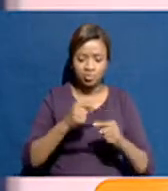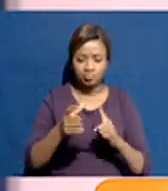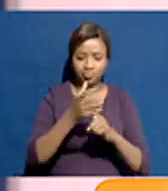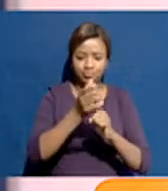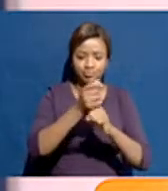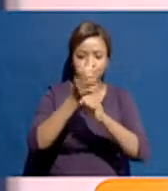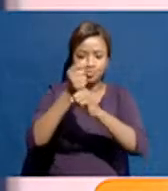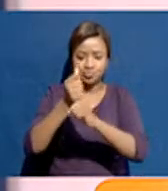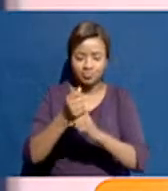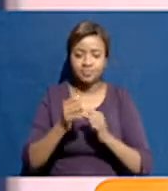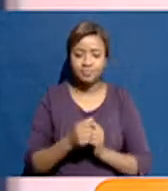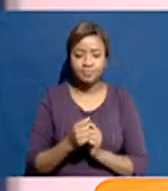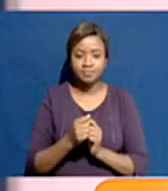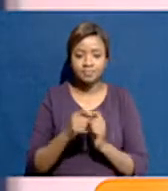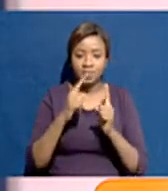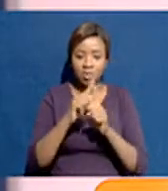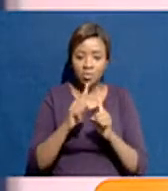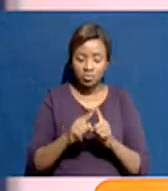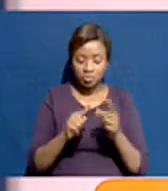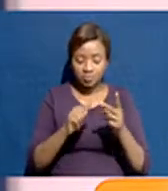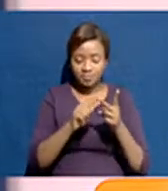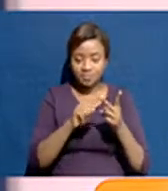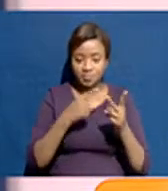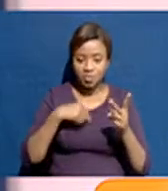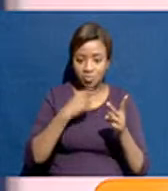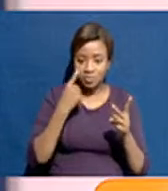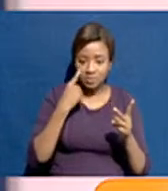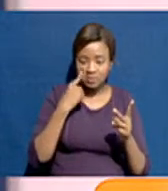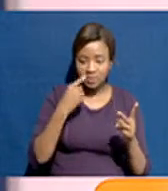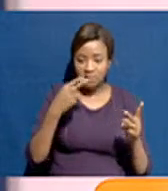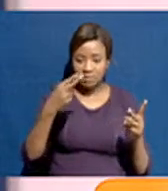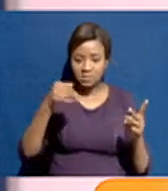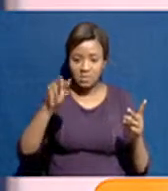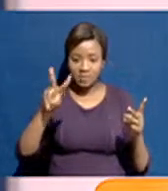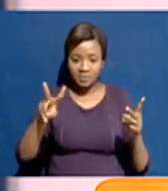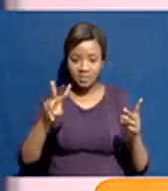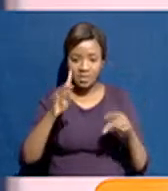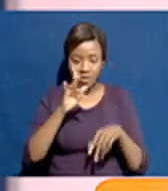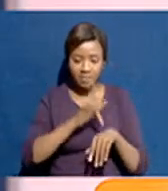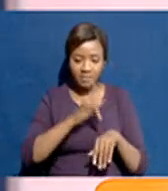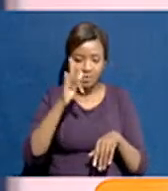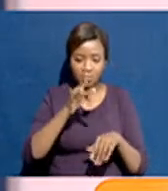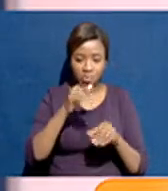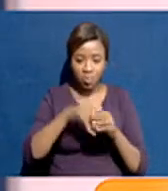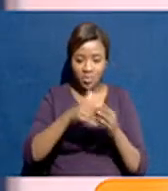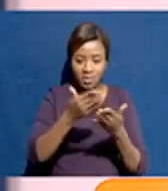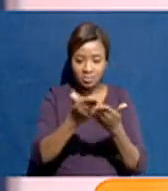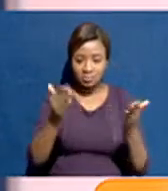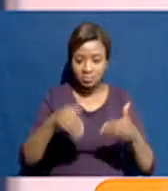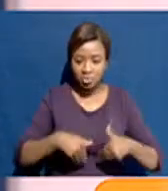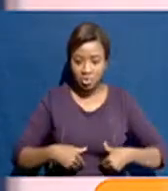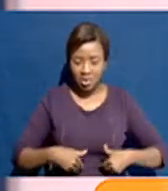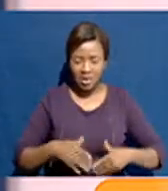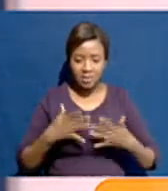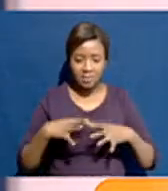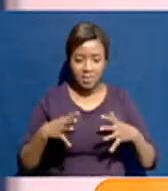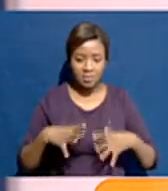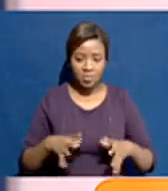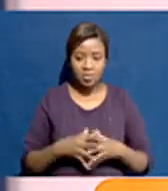we still see the new HIV infections among young people not